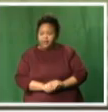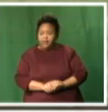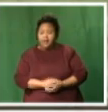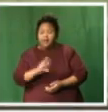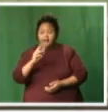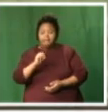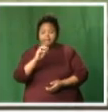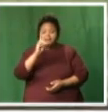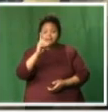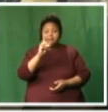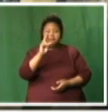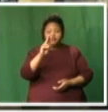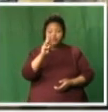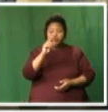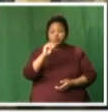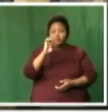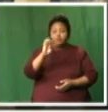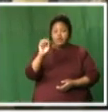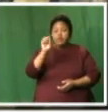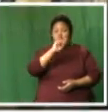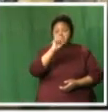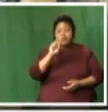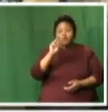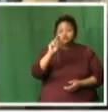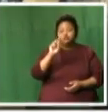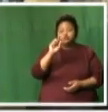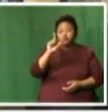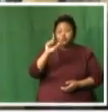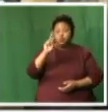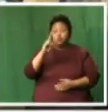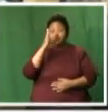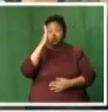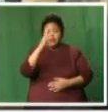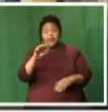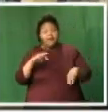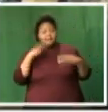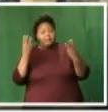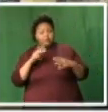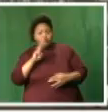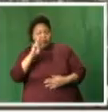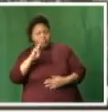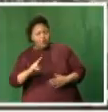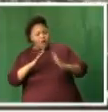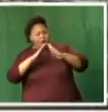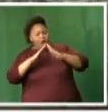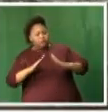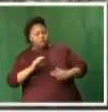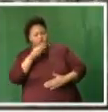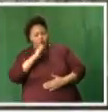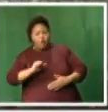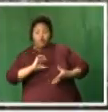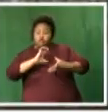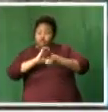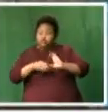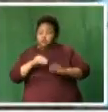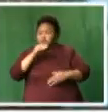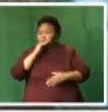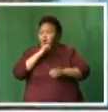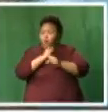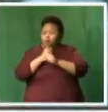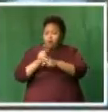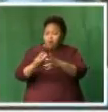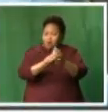simo laphila kuso gogo Makoshini Dlamini sasukuma sabambana sase sakhela gogo indlu. Gogo